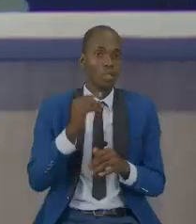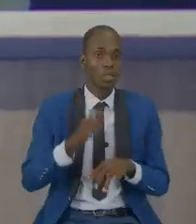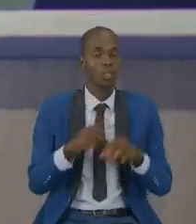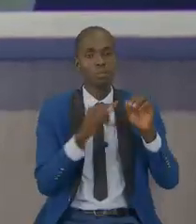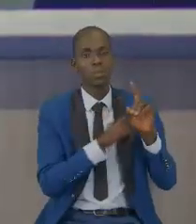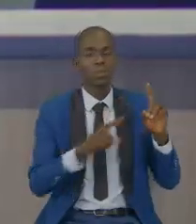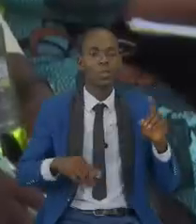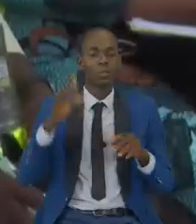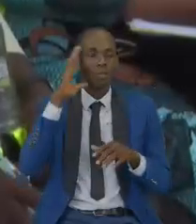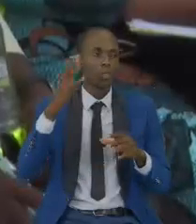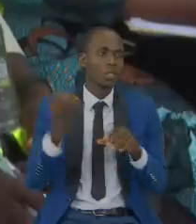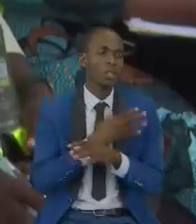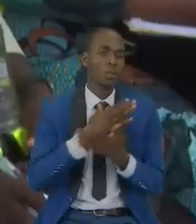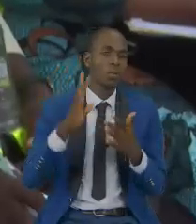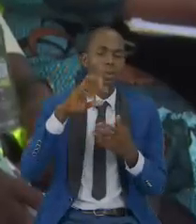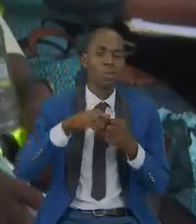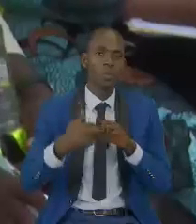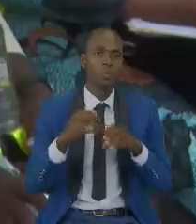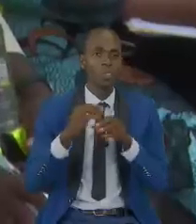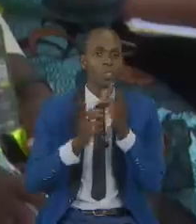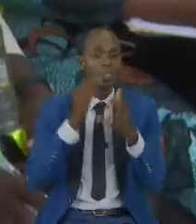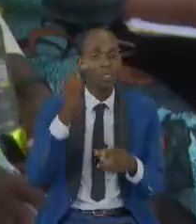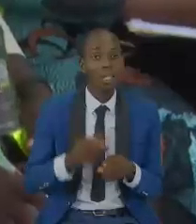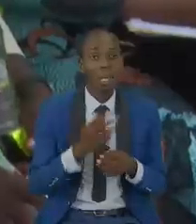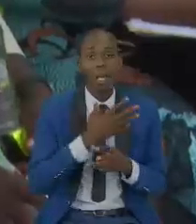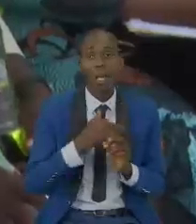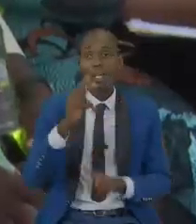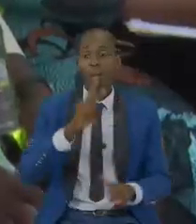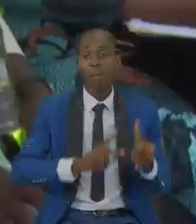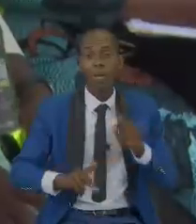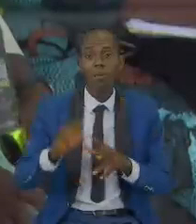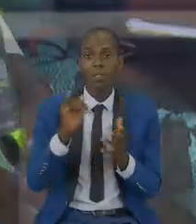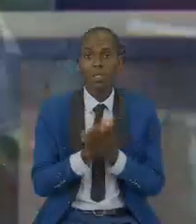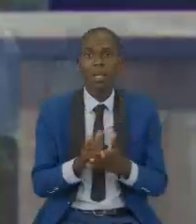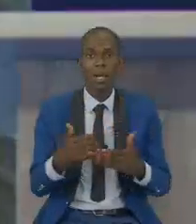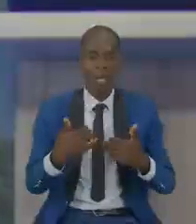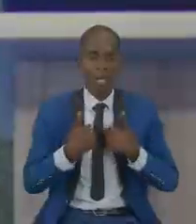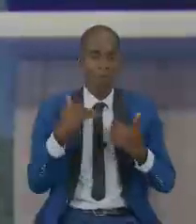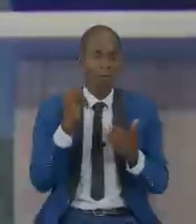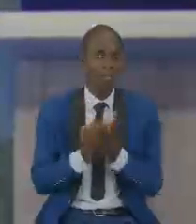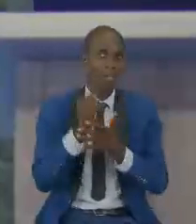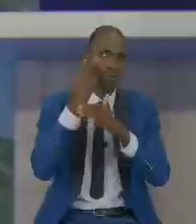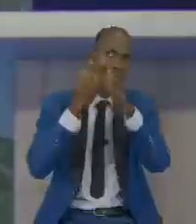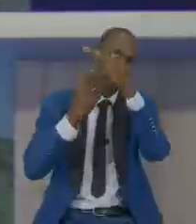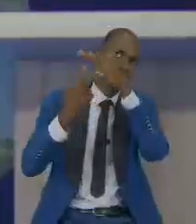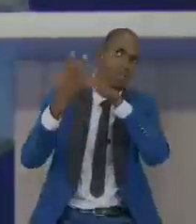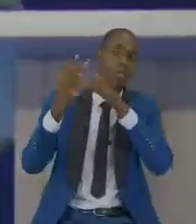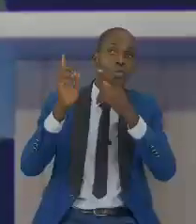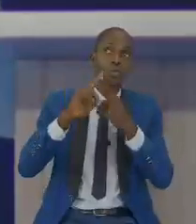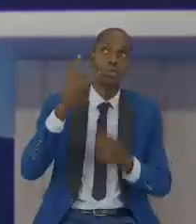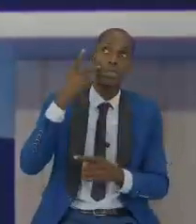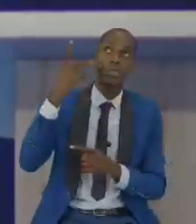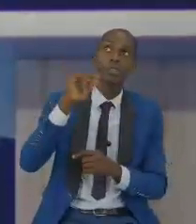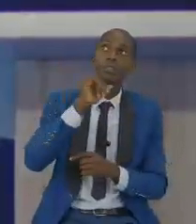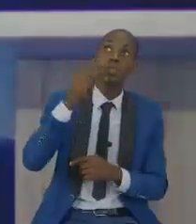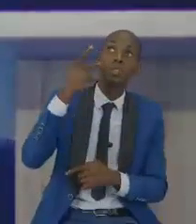rule all your problems away. And the people who have that sight to see the invisible one,